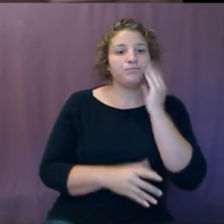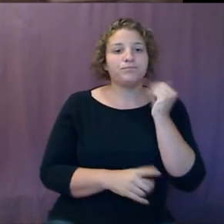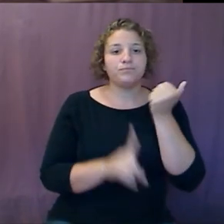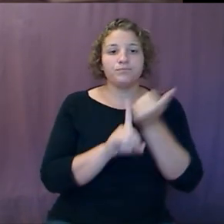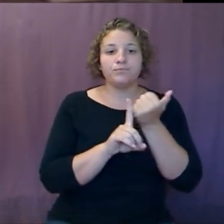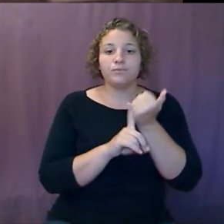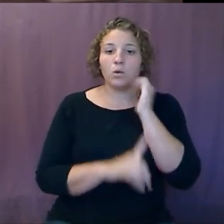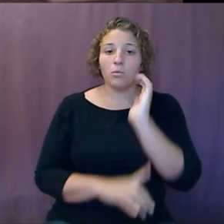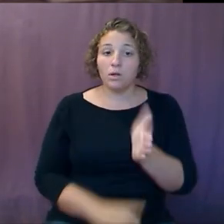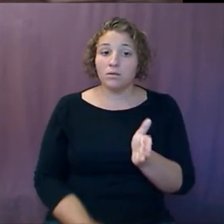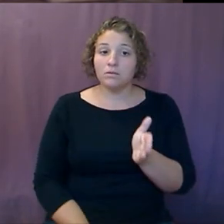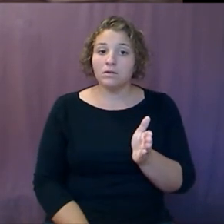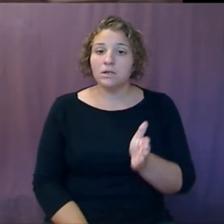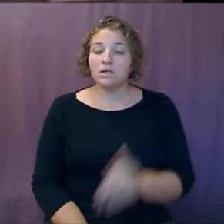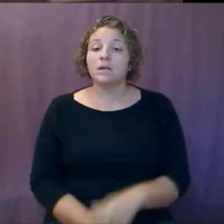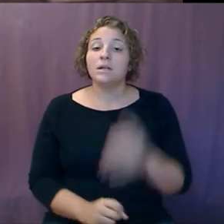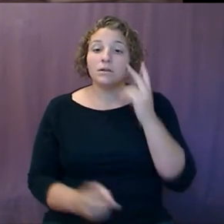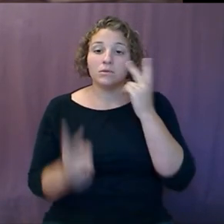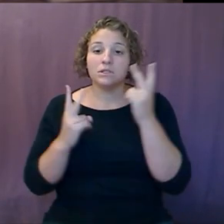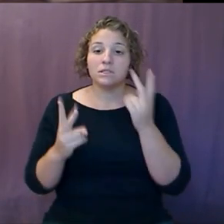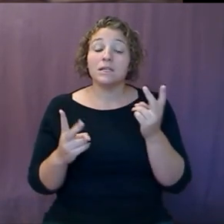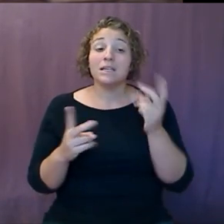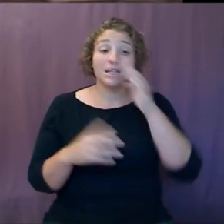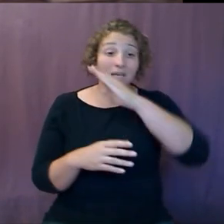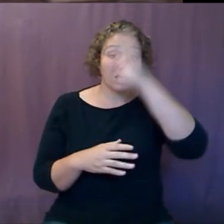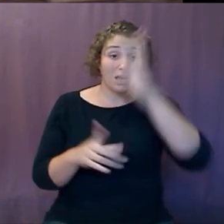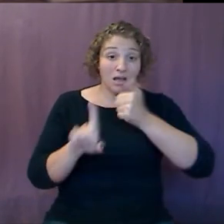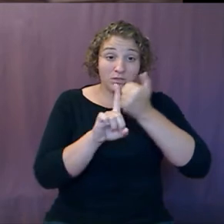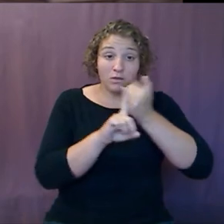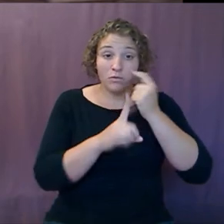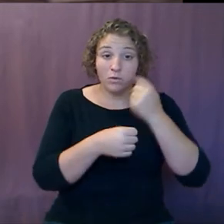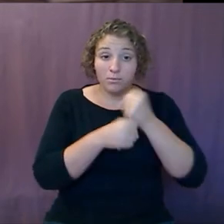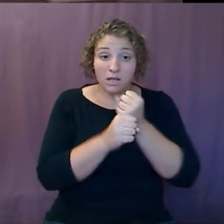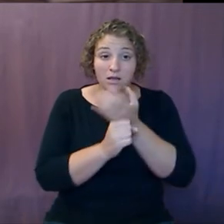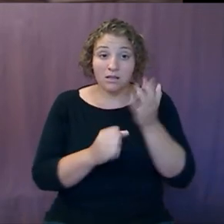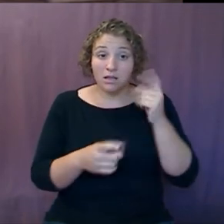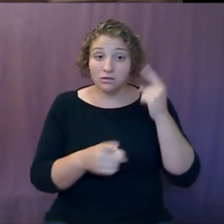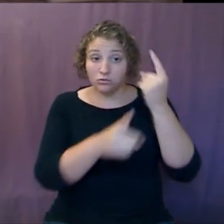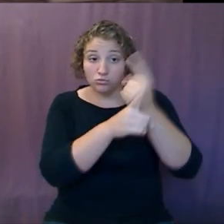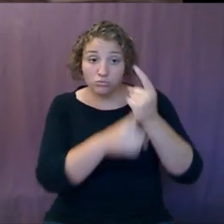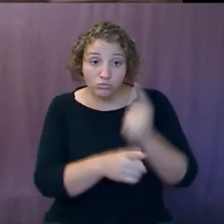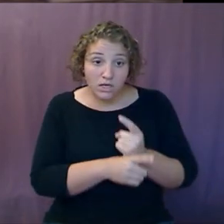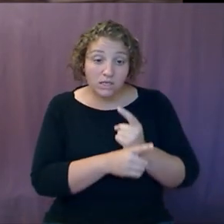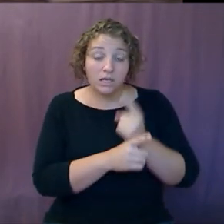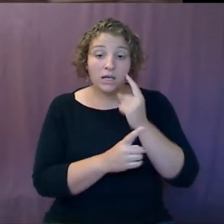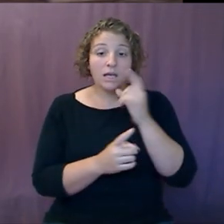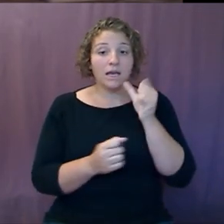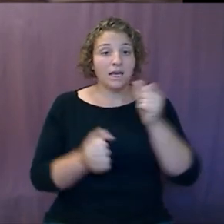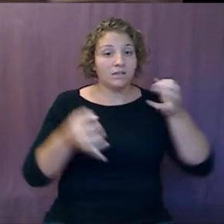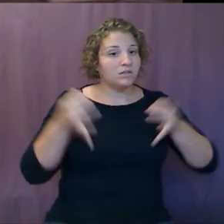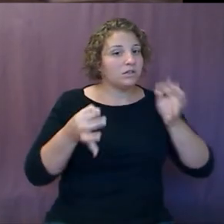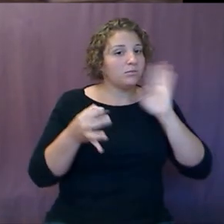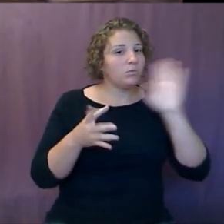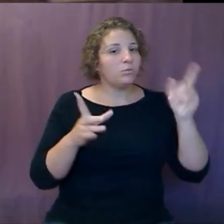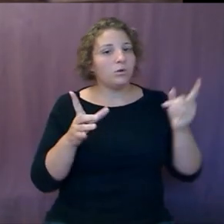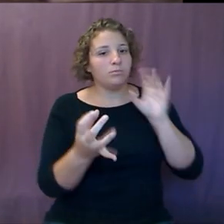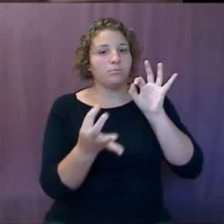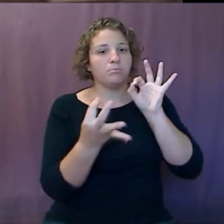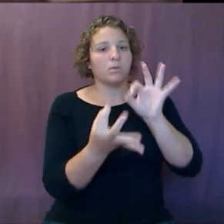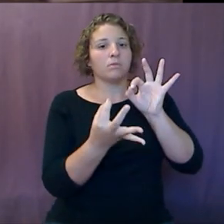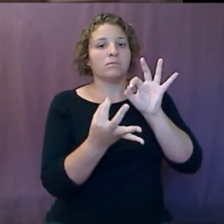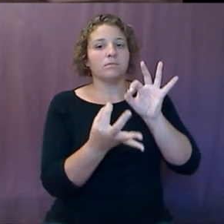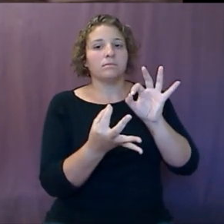God will one day again make things right and his judgment will be a just judgment and so I beheld another beast